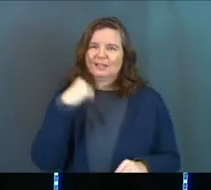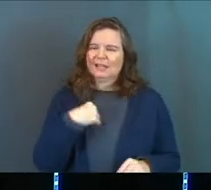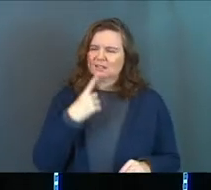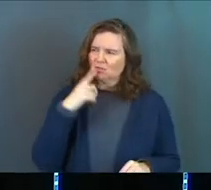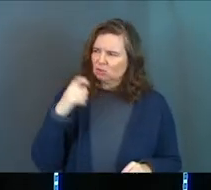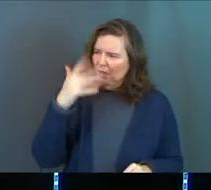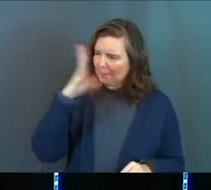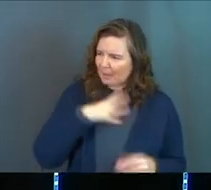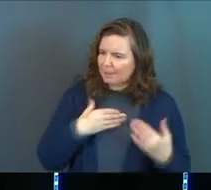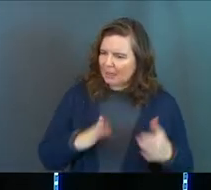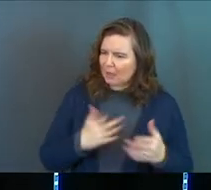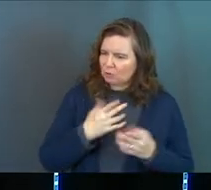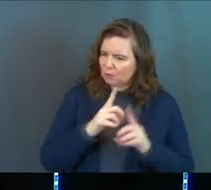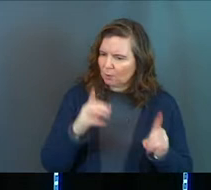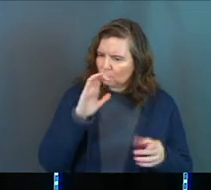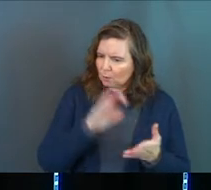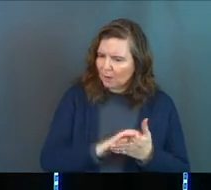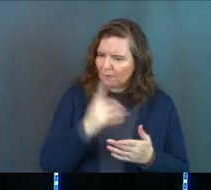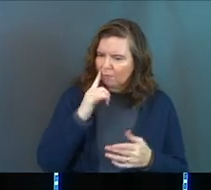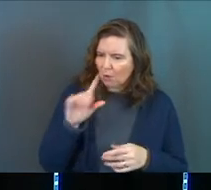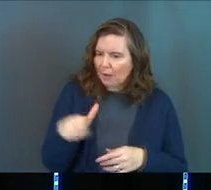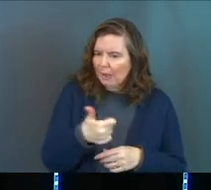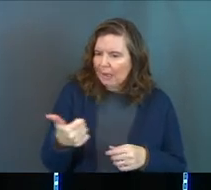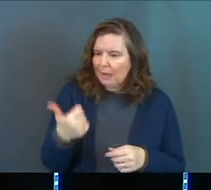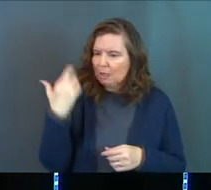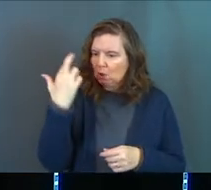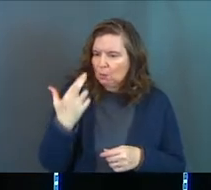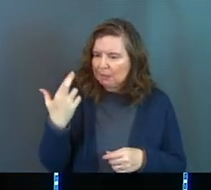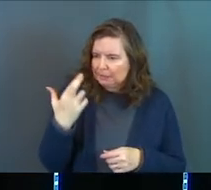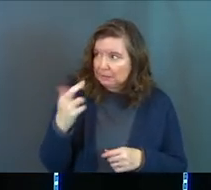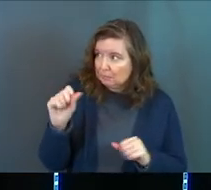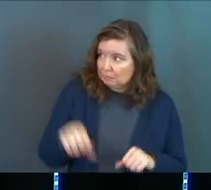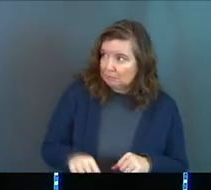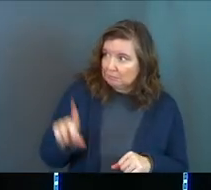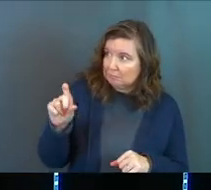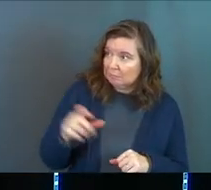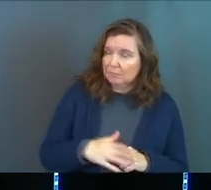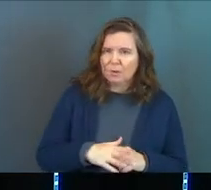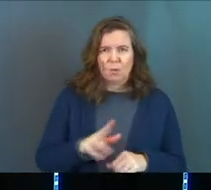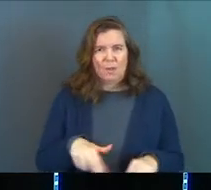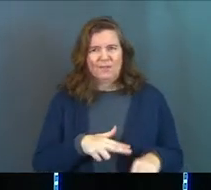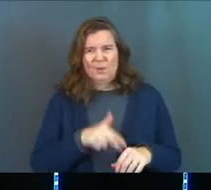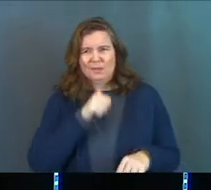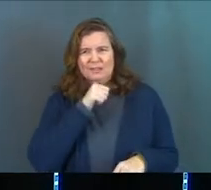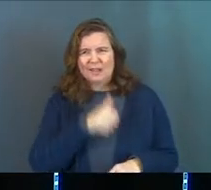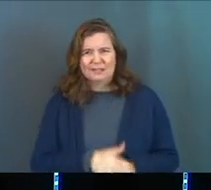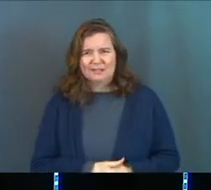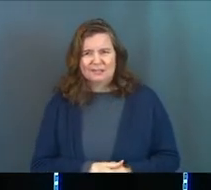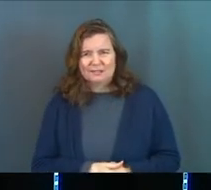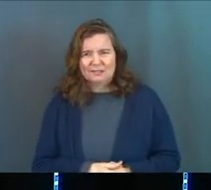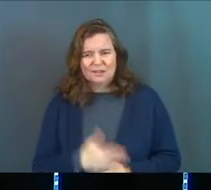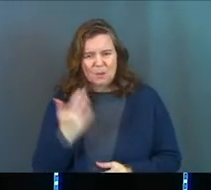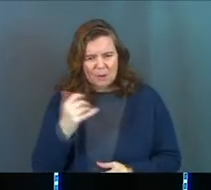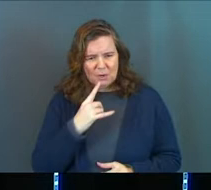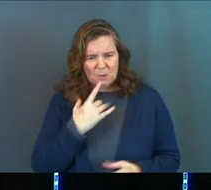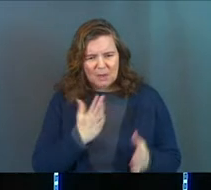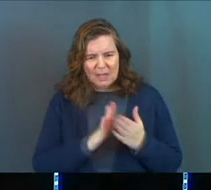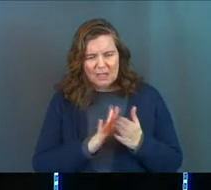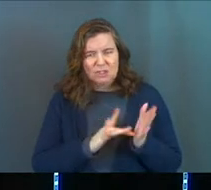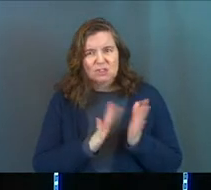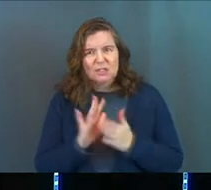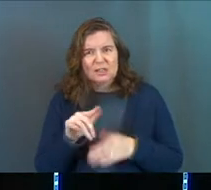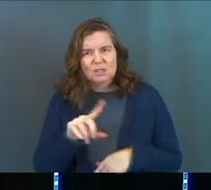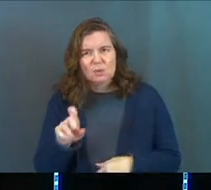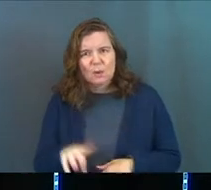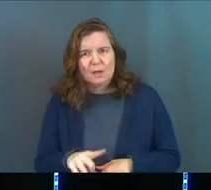say, should a man be allowed to divorce his wife for just any reason? Well, of course not. Why are you even asking